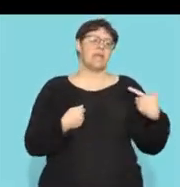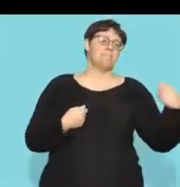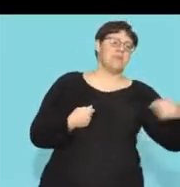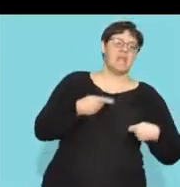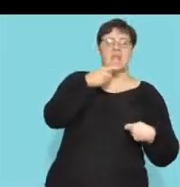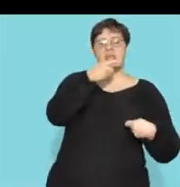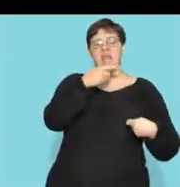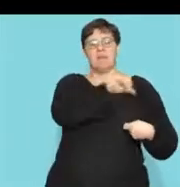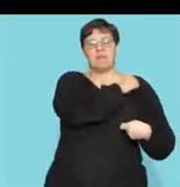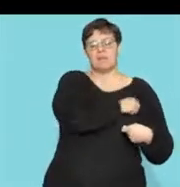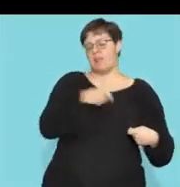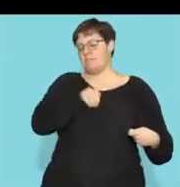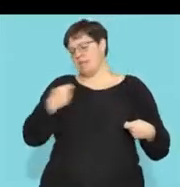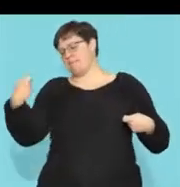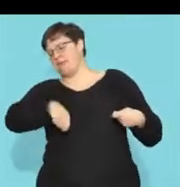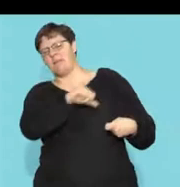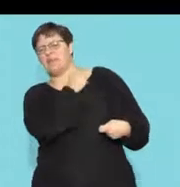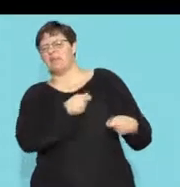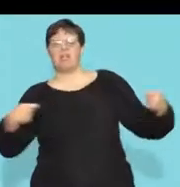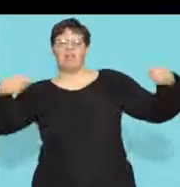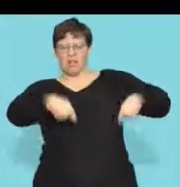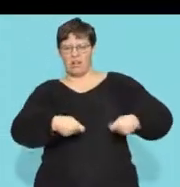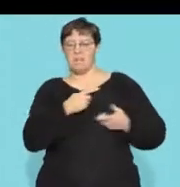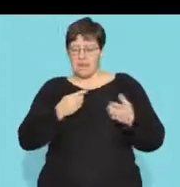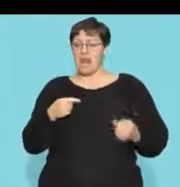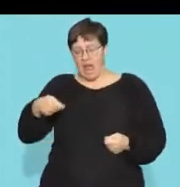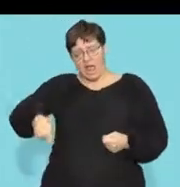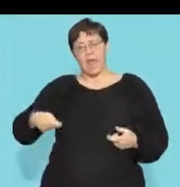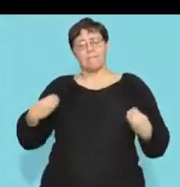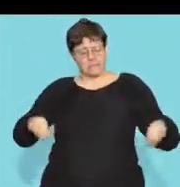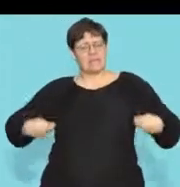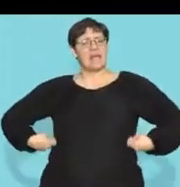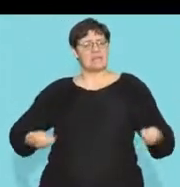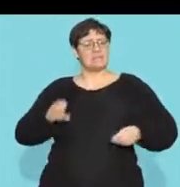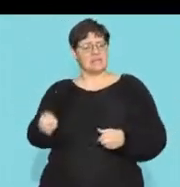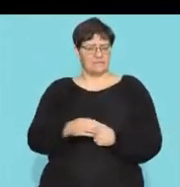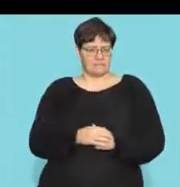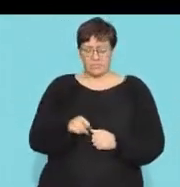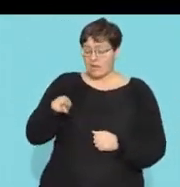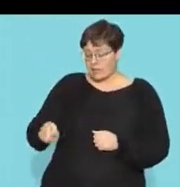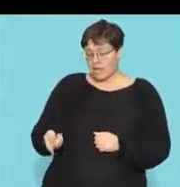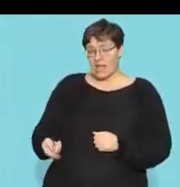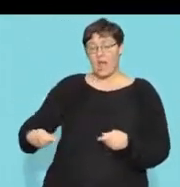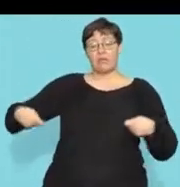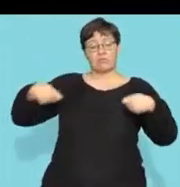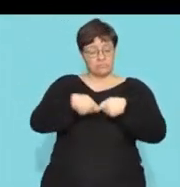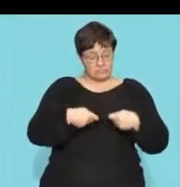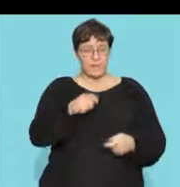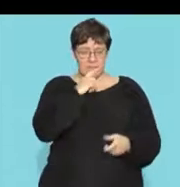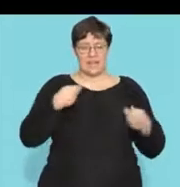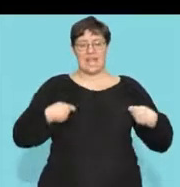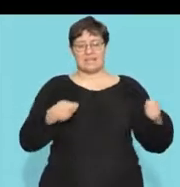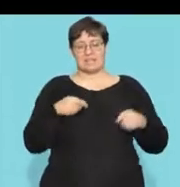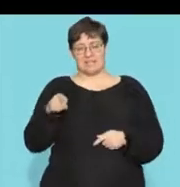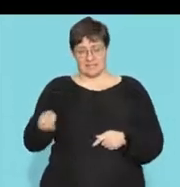Yes, it's an expense to the business. Therefore, employer's contribution is an expense.